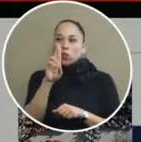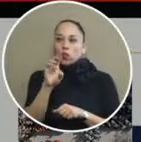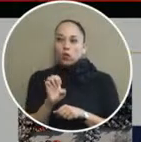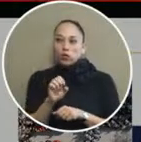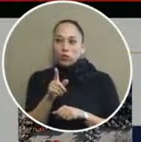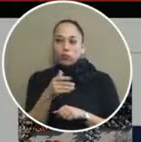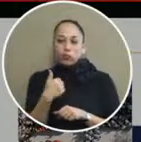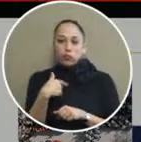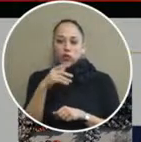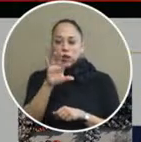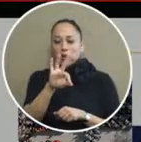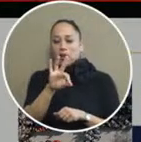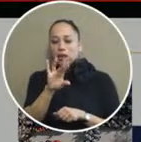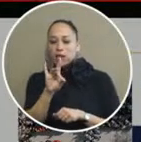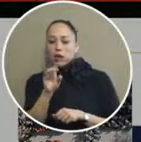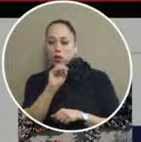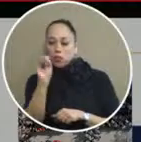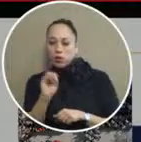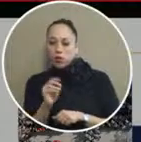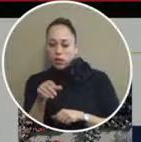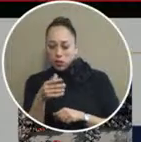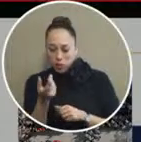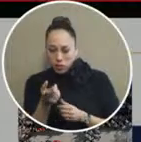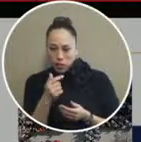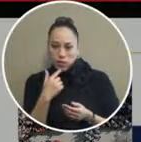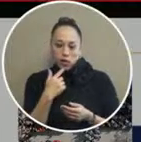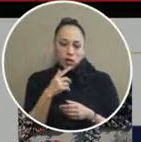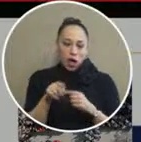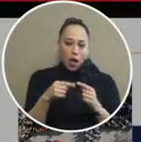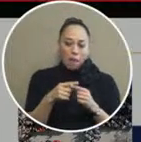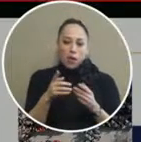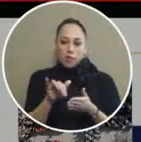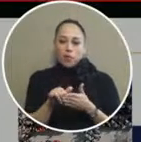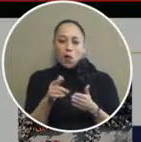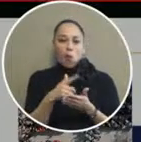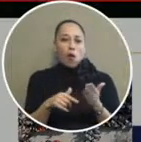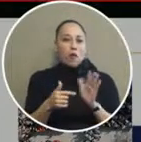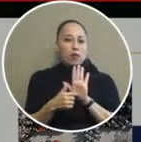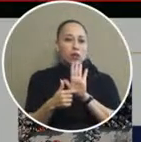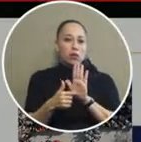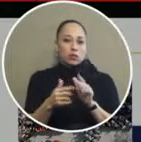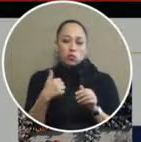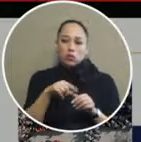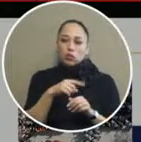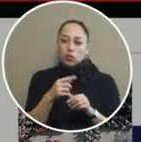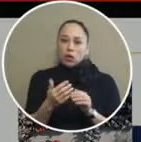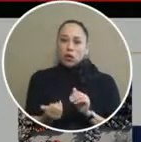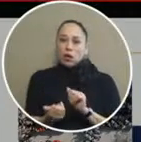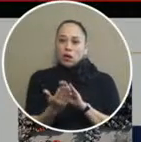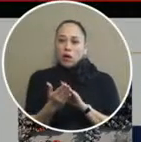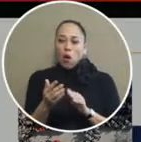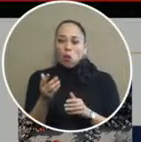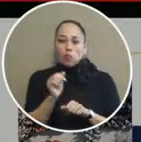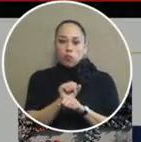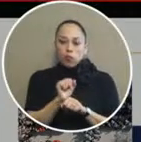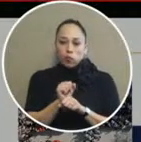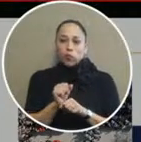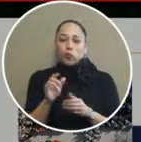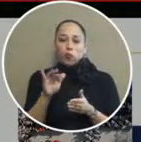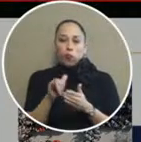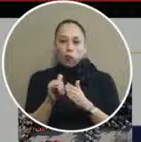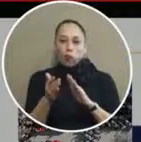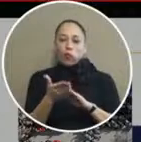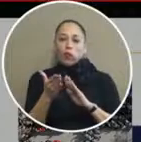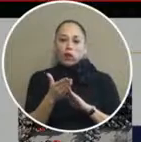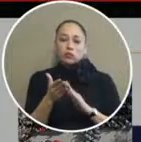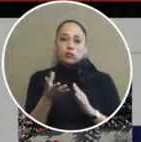if you have that 98% indicating that they understand their contribution, that becomes very evident when we're faced with working through our day-to-day operations